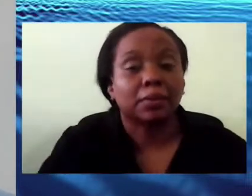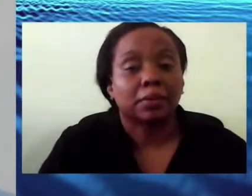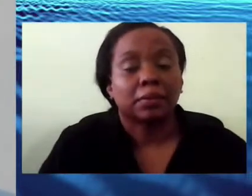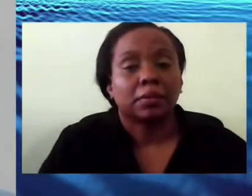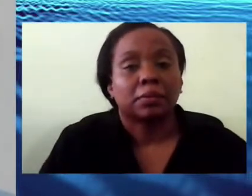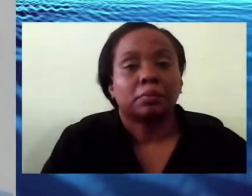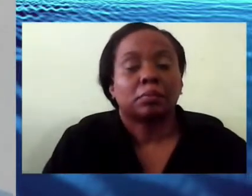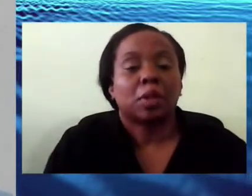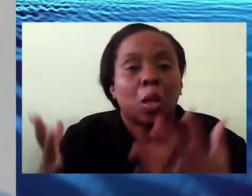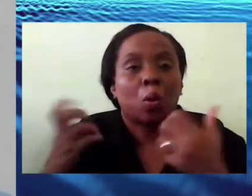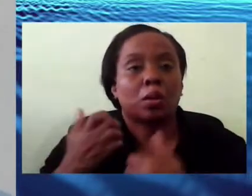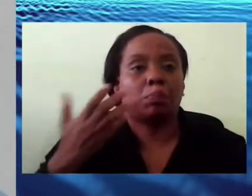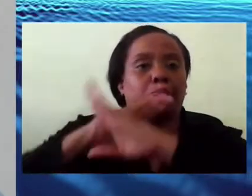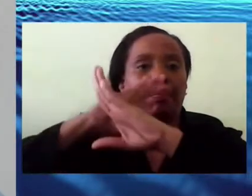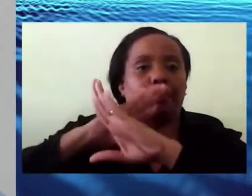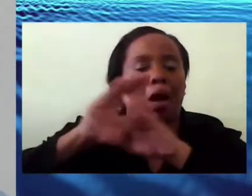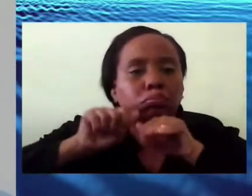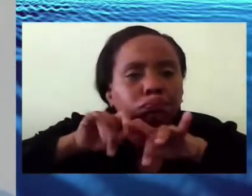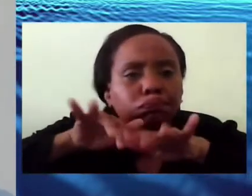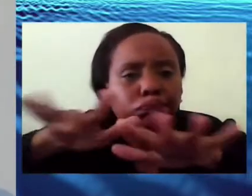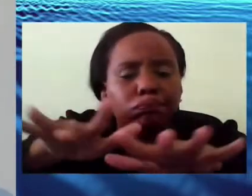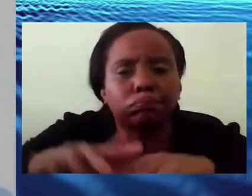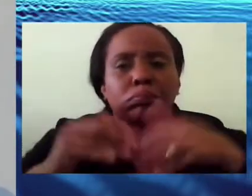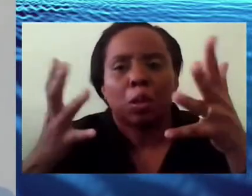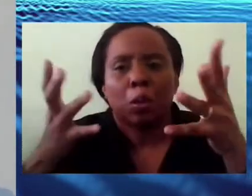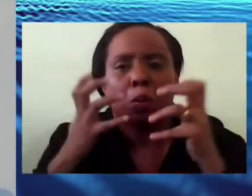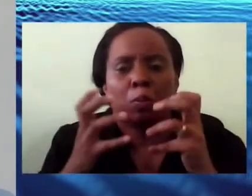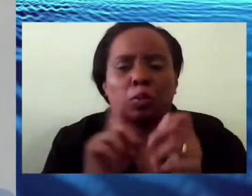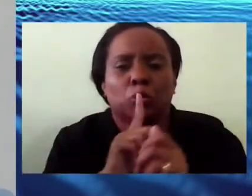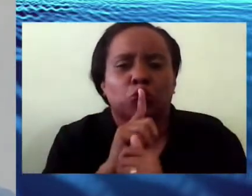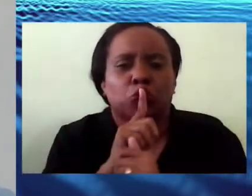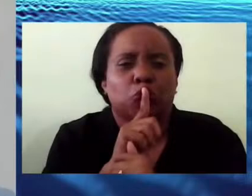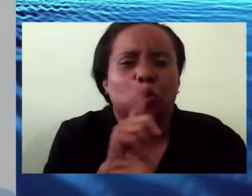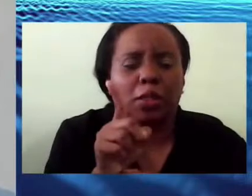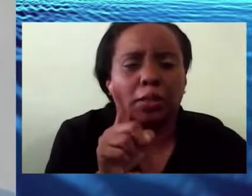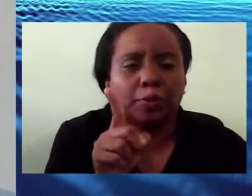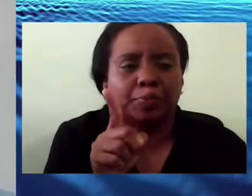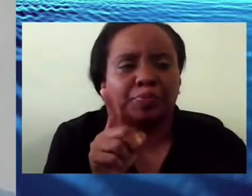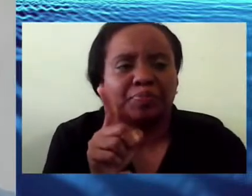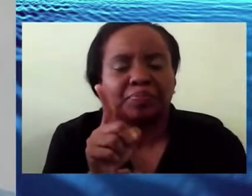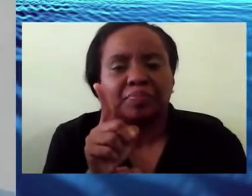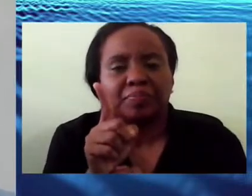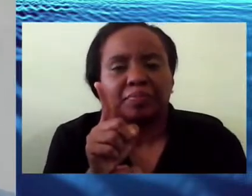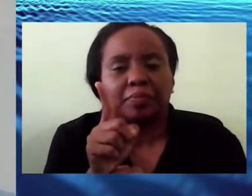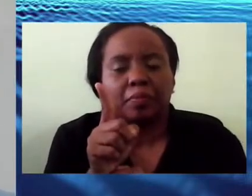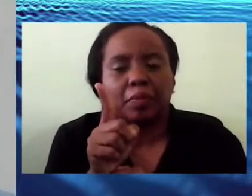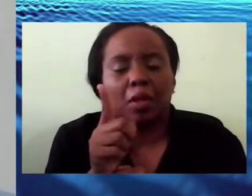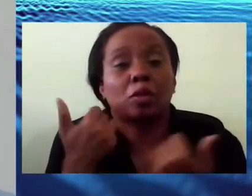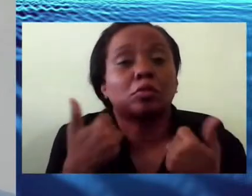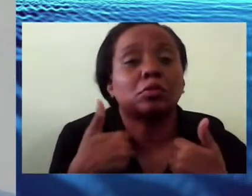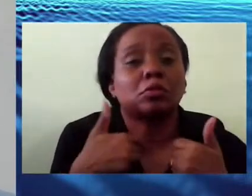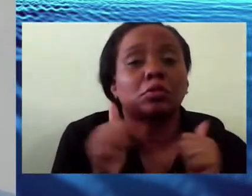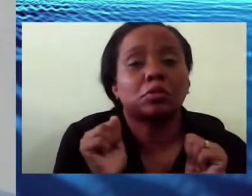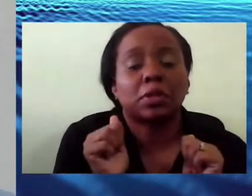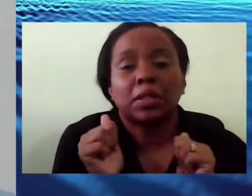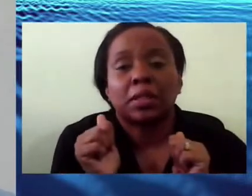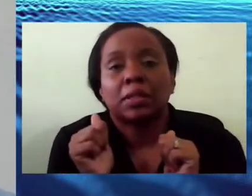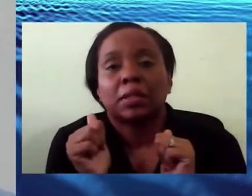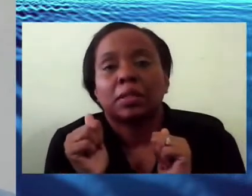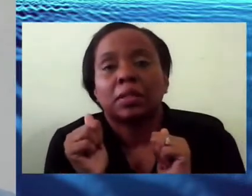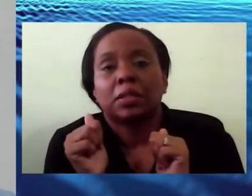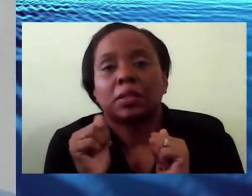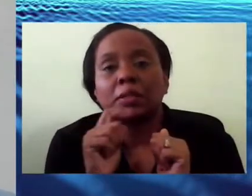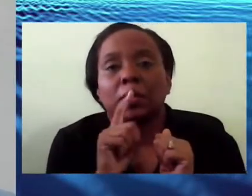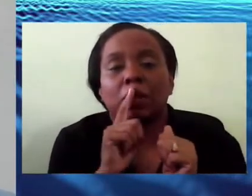the spread of the virus and to try to dig a hole, so to speak, in this cluster, because we don't want